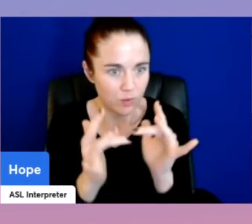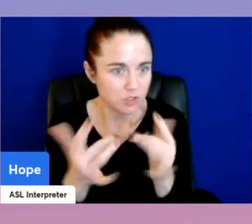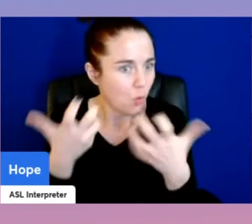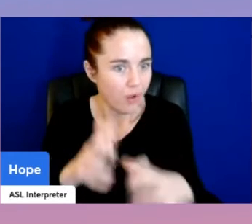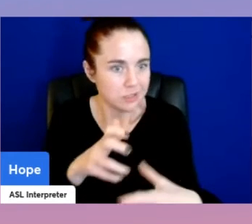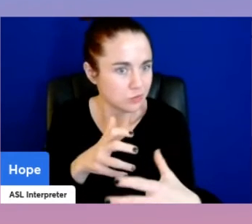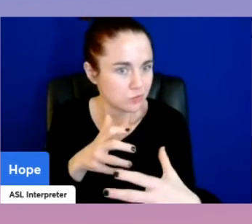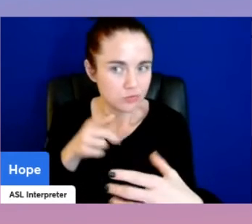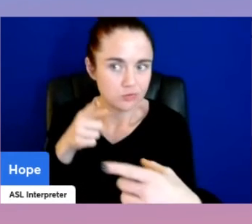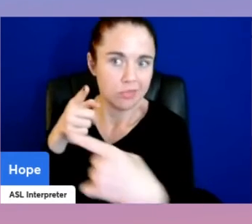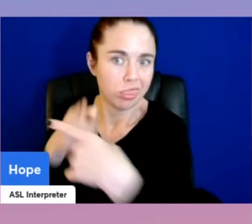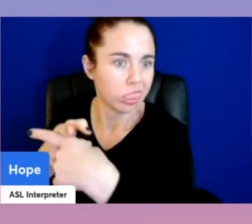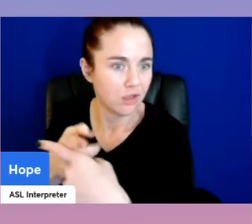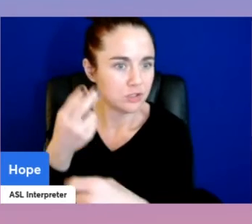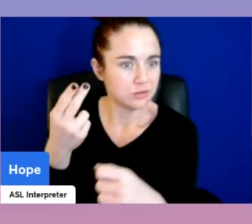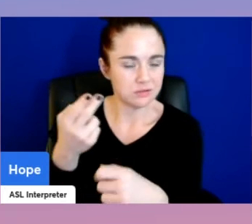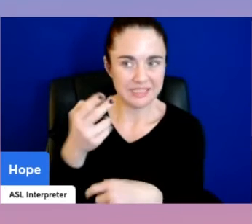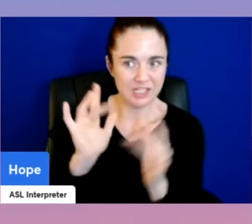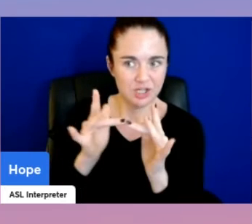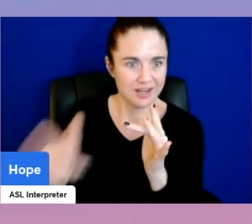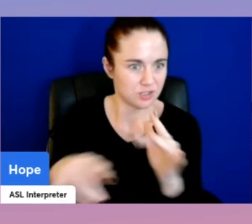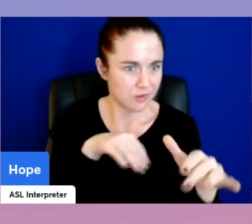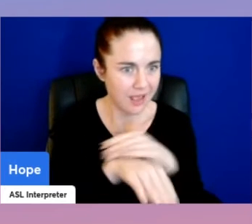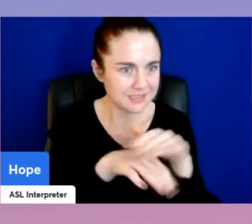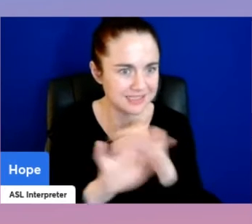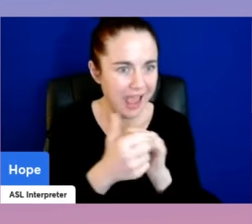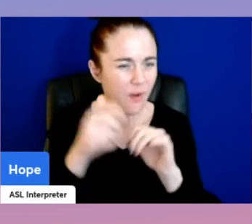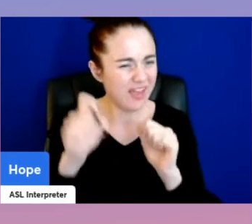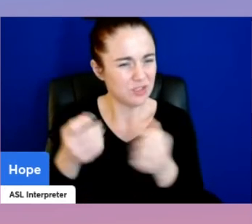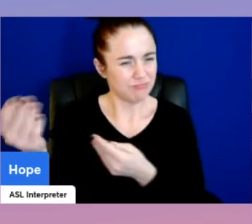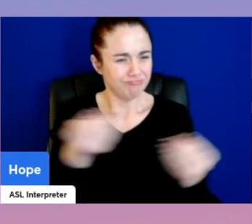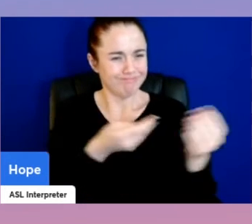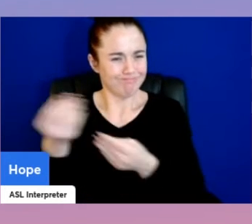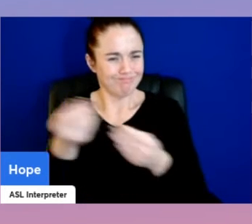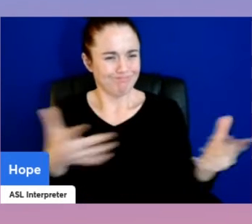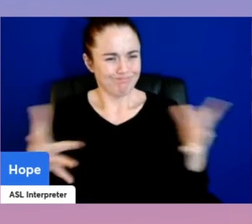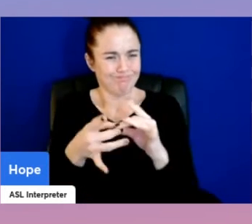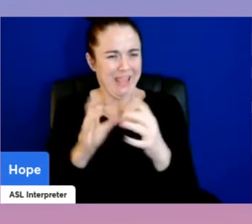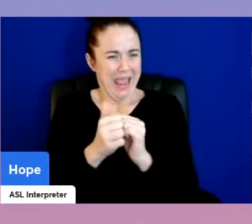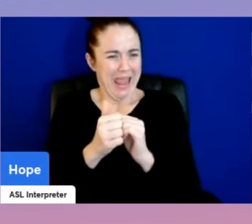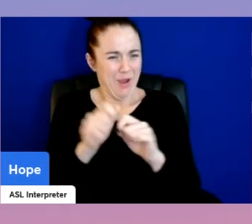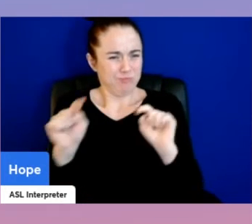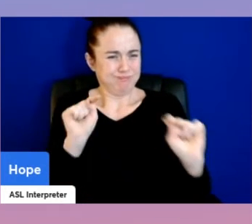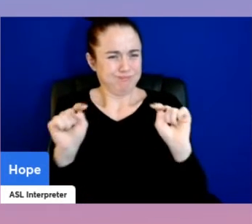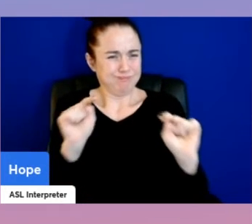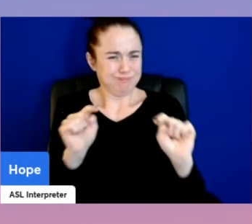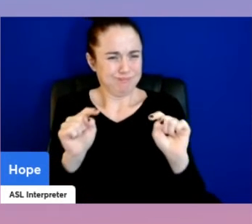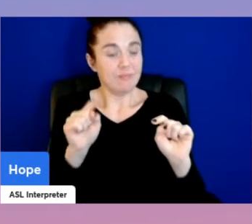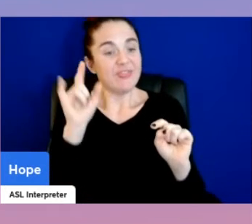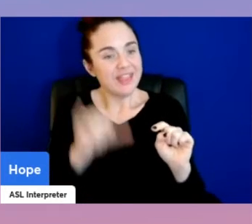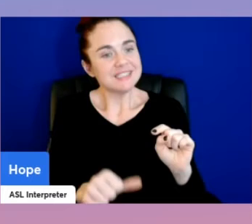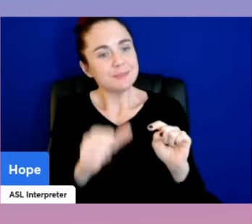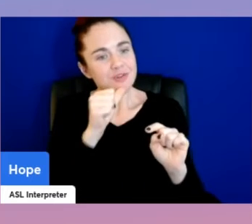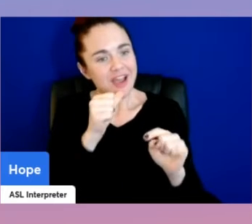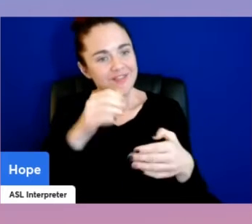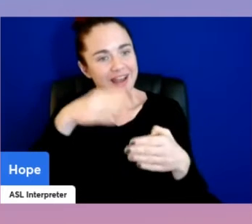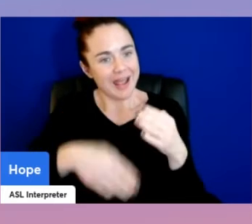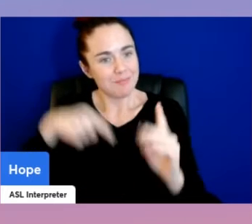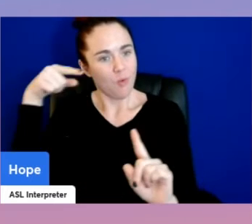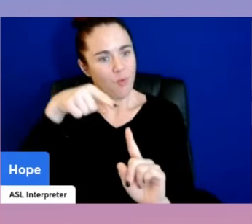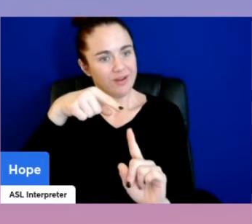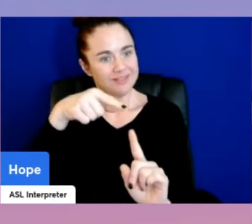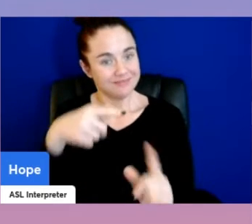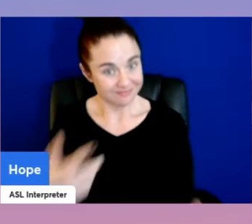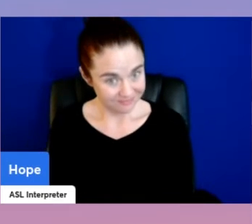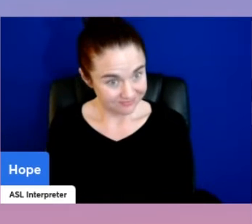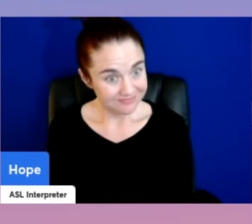in order to access it? Something has to be in the middle to connect these two things together. And that's what a private endpoint is all about. Now,